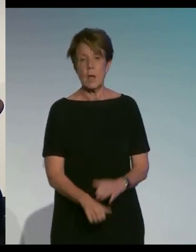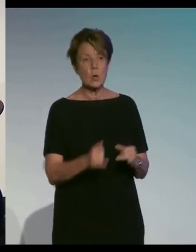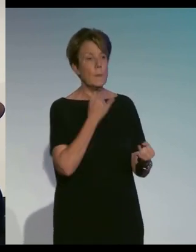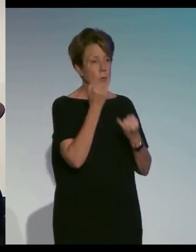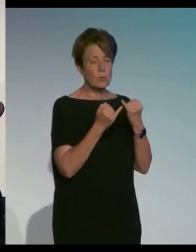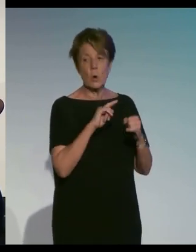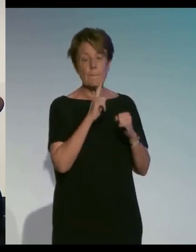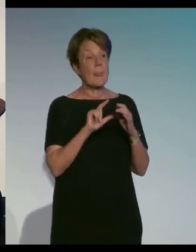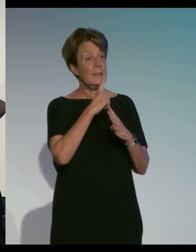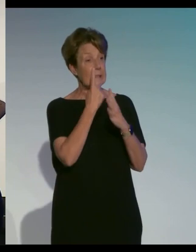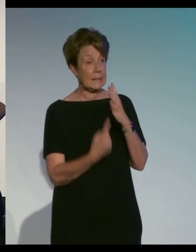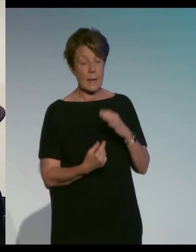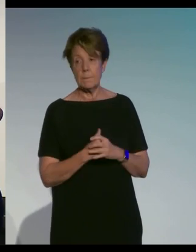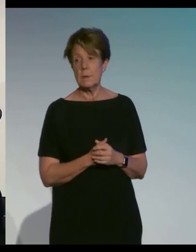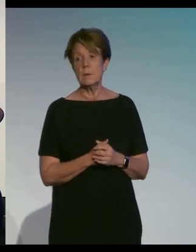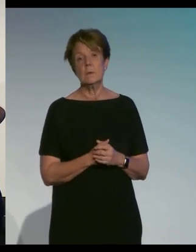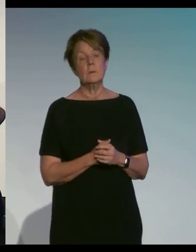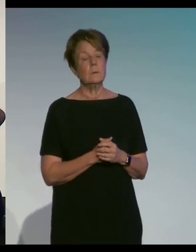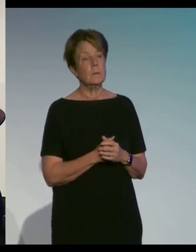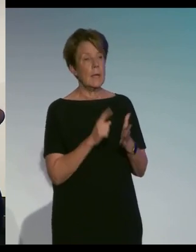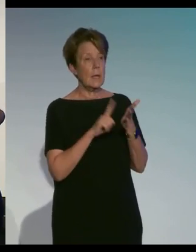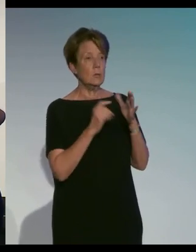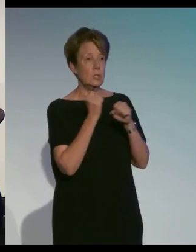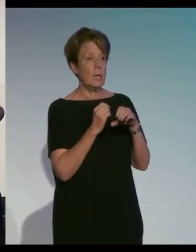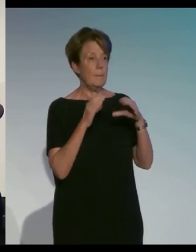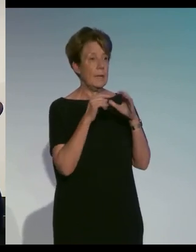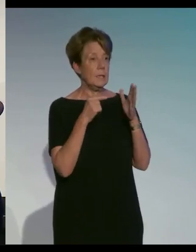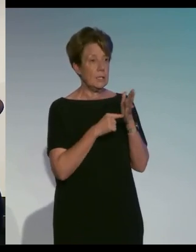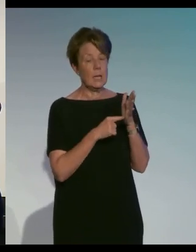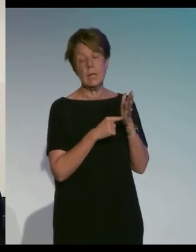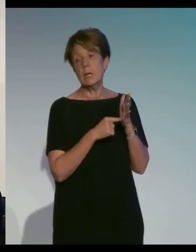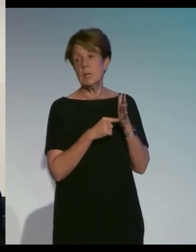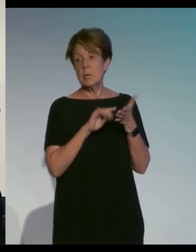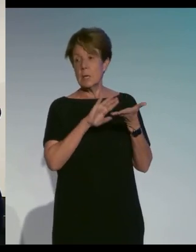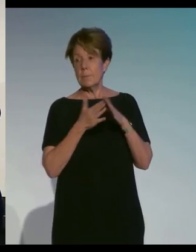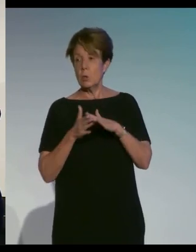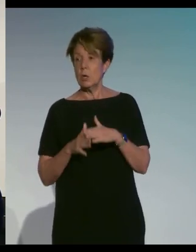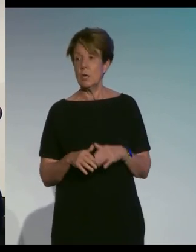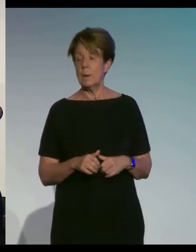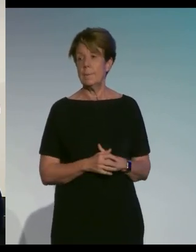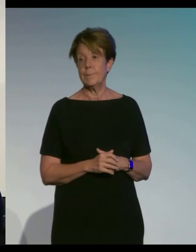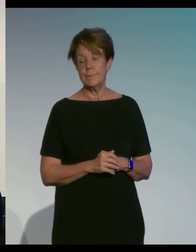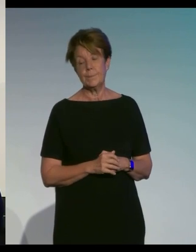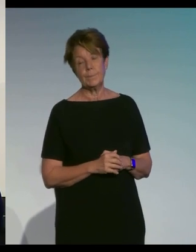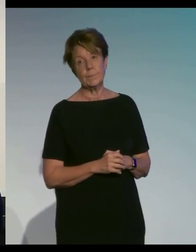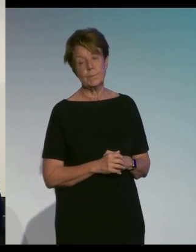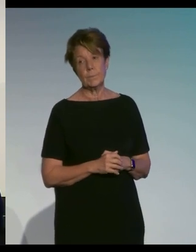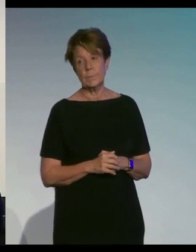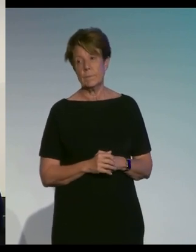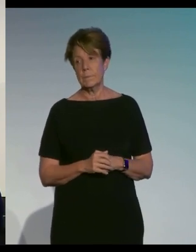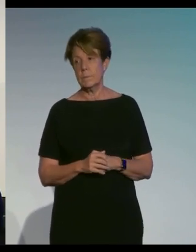the disabled LGBT community, I am a member, I am